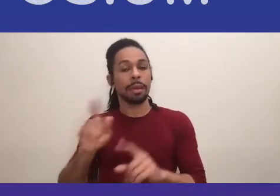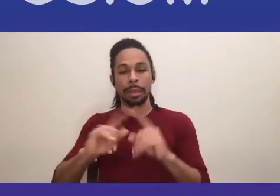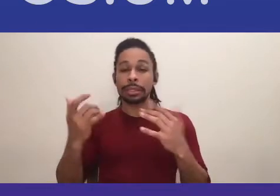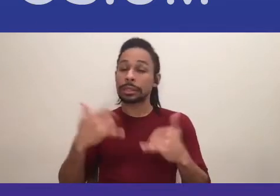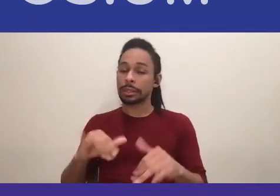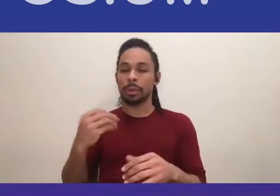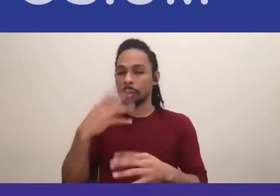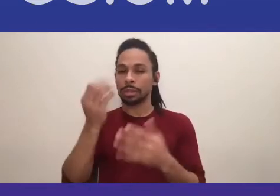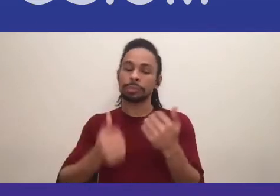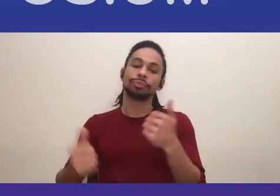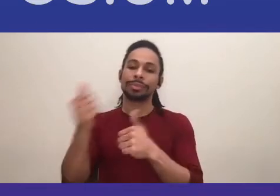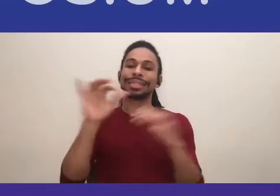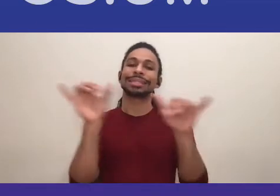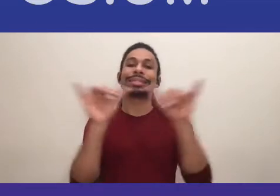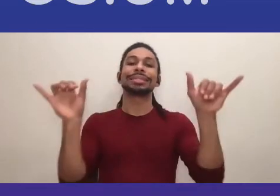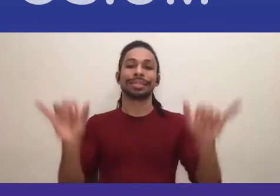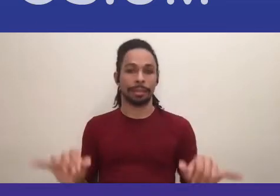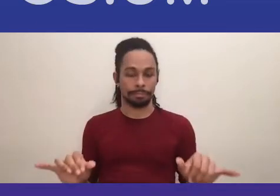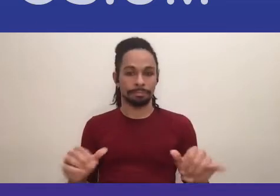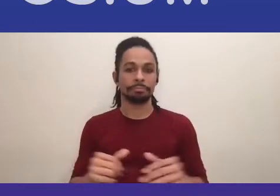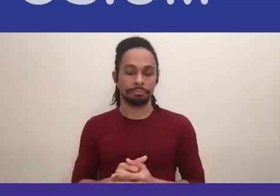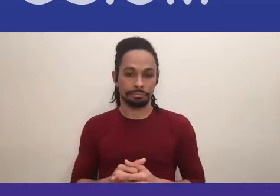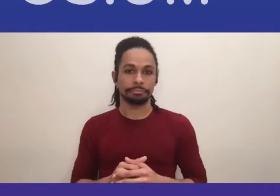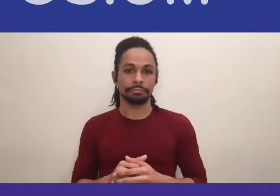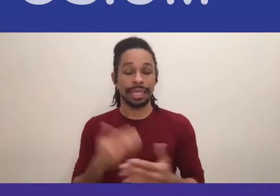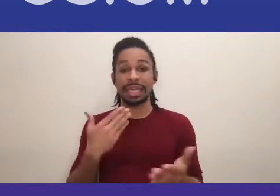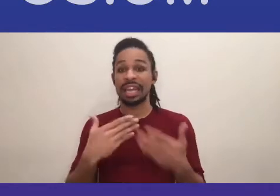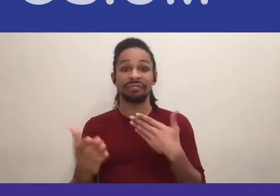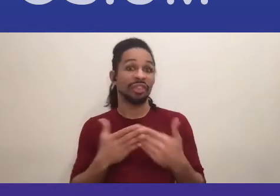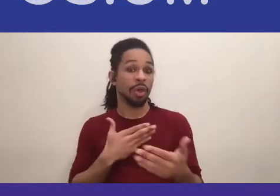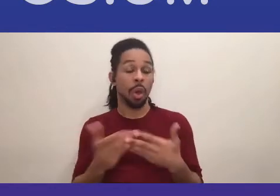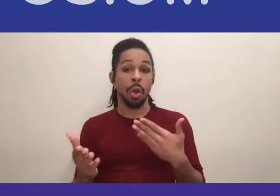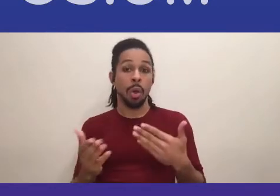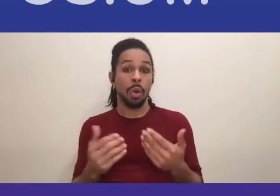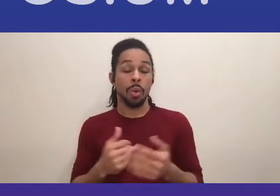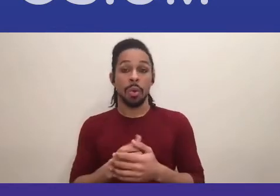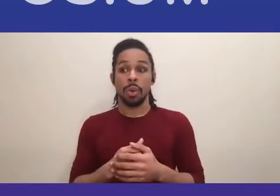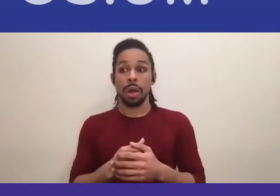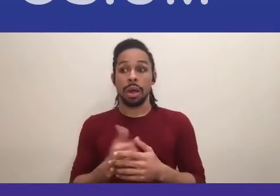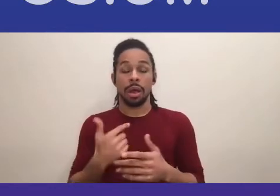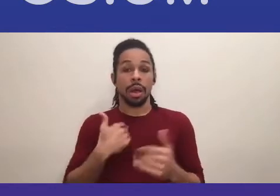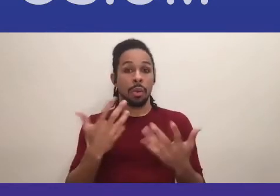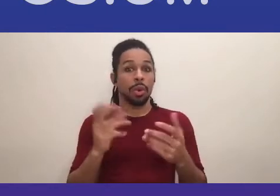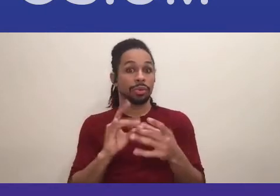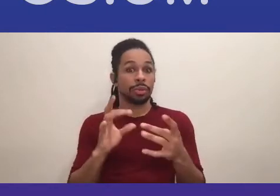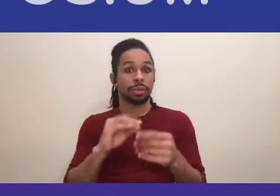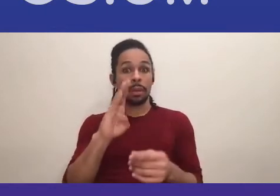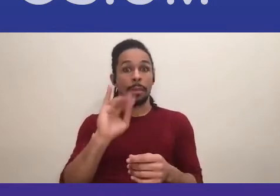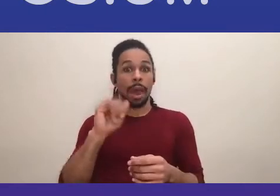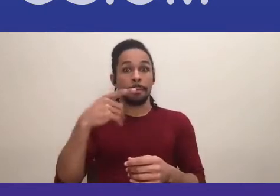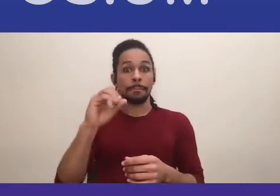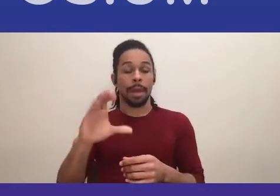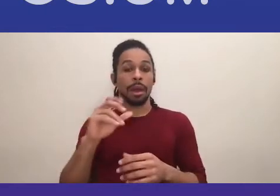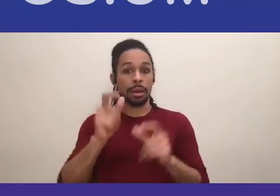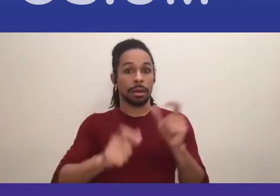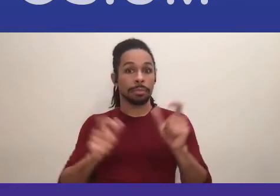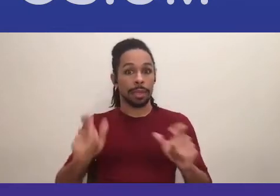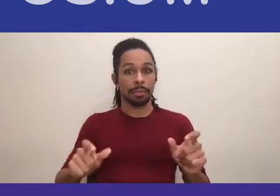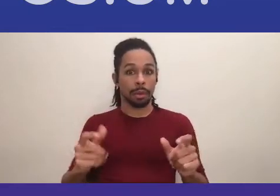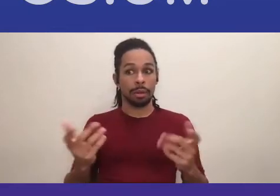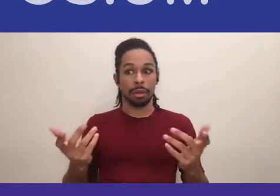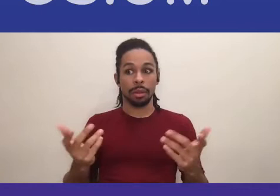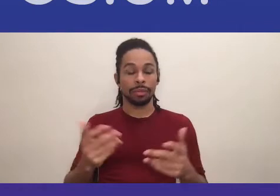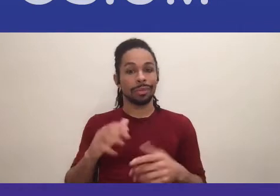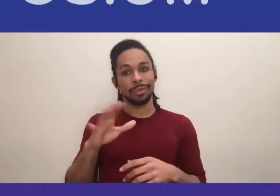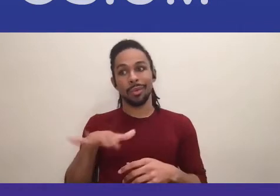supremacist system, right? Even though, like, I want to say BIPOC people were like, I think 90-something% of the